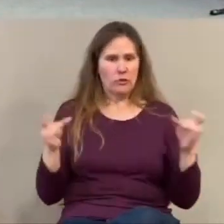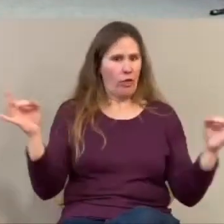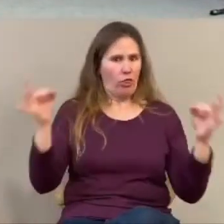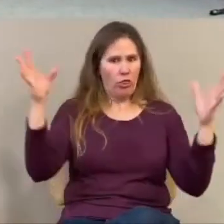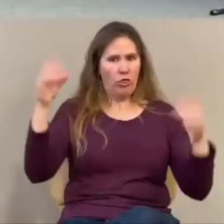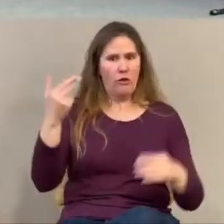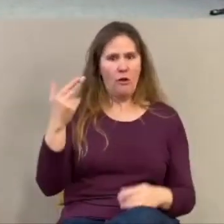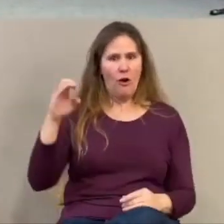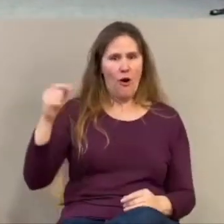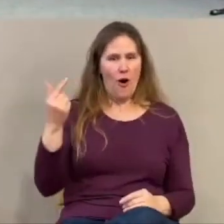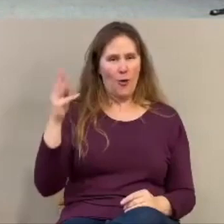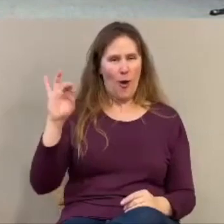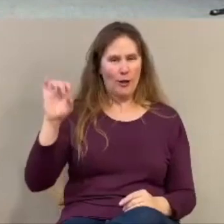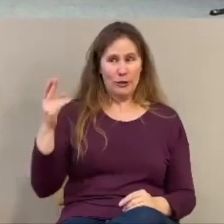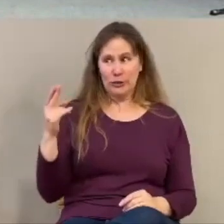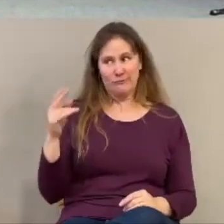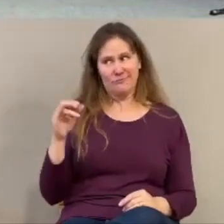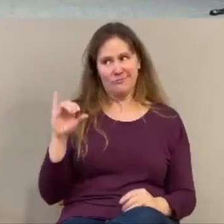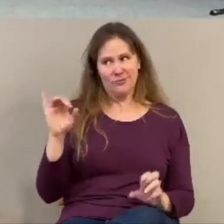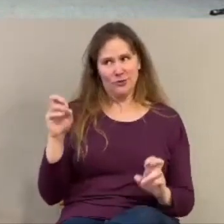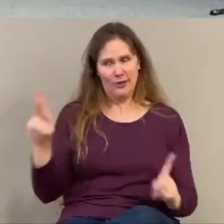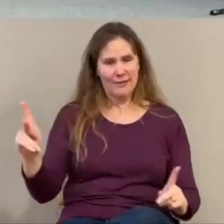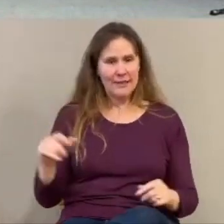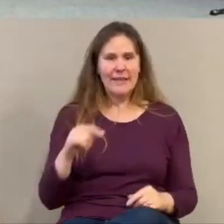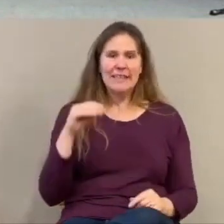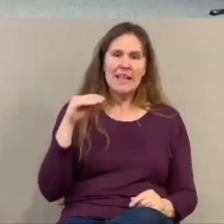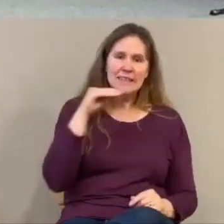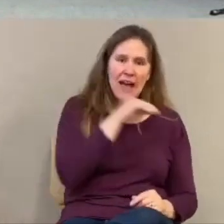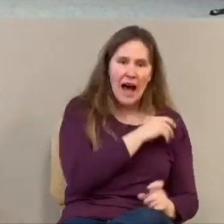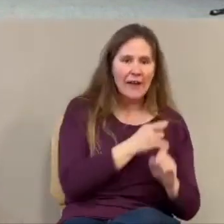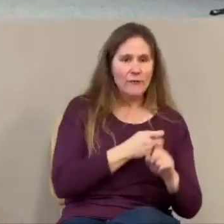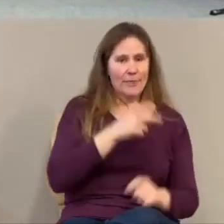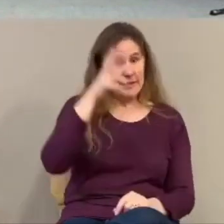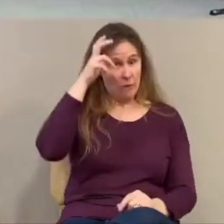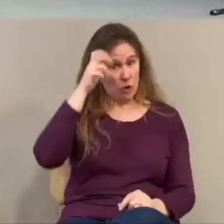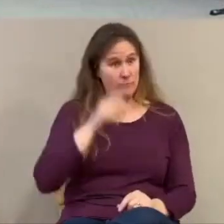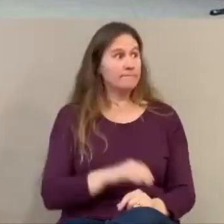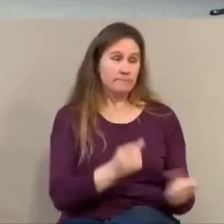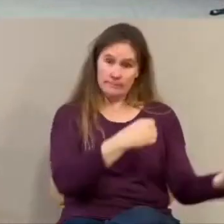hogwash. It is a lie from the devil.